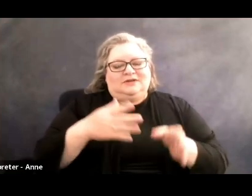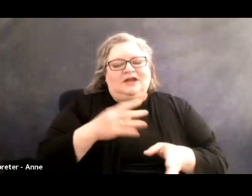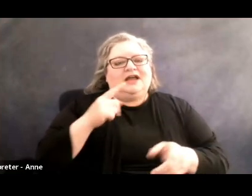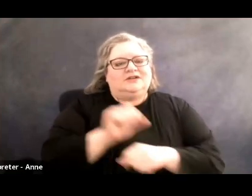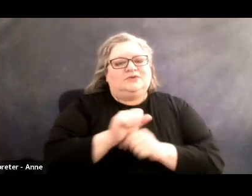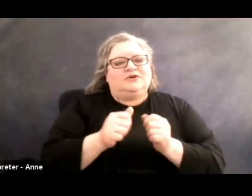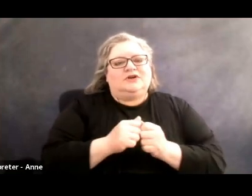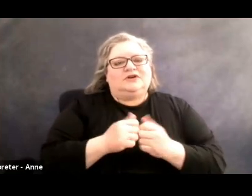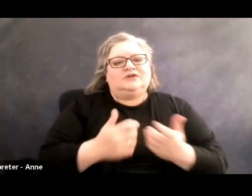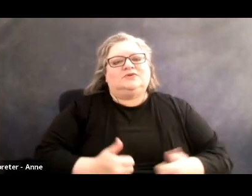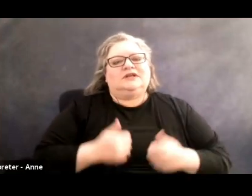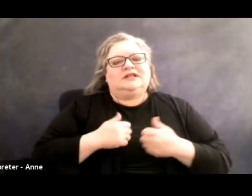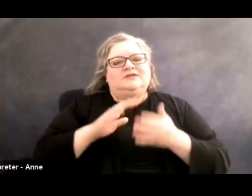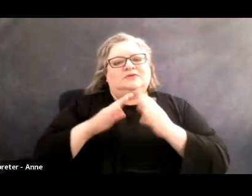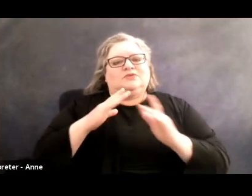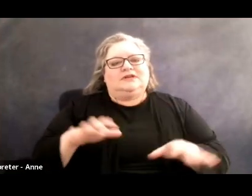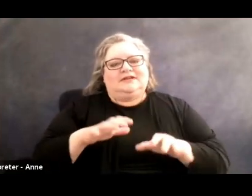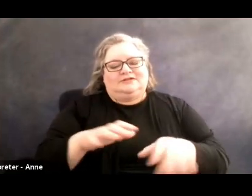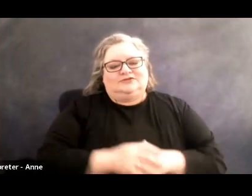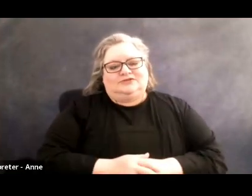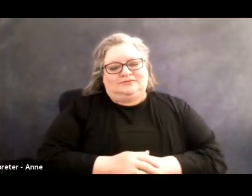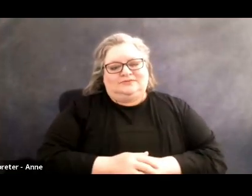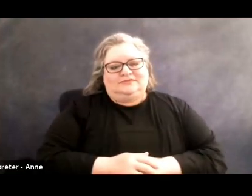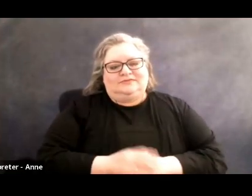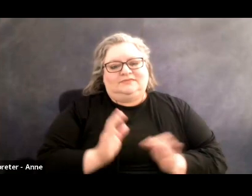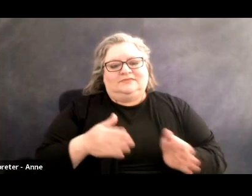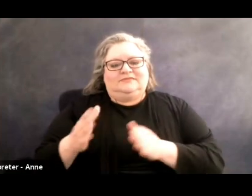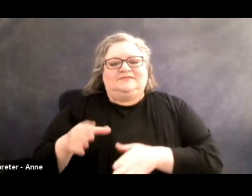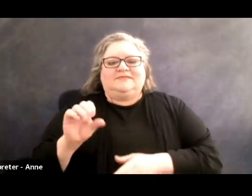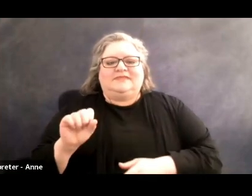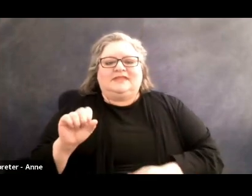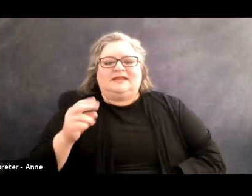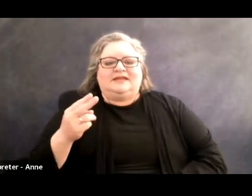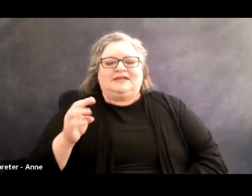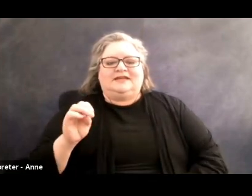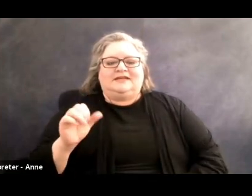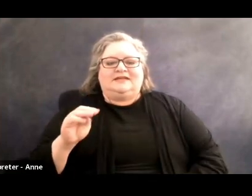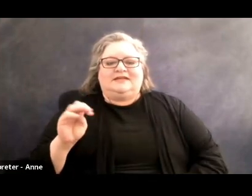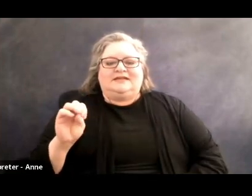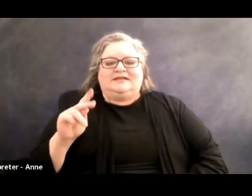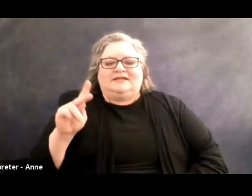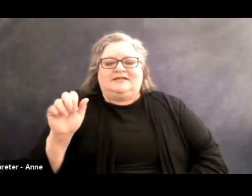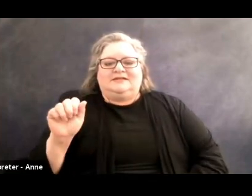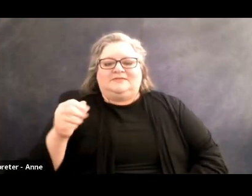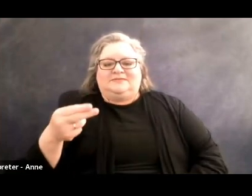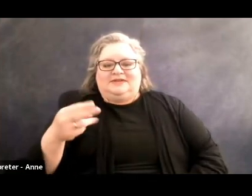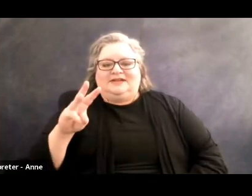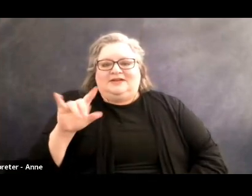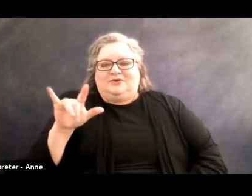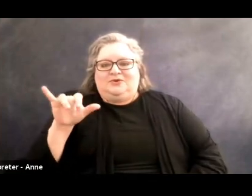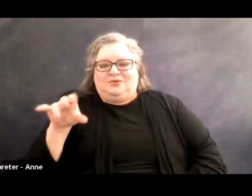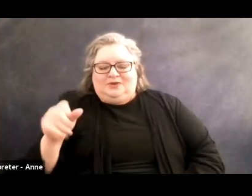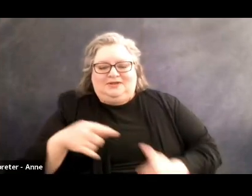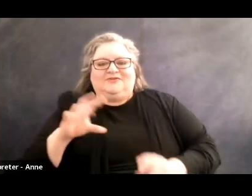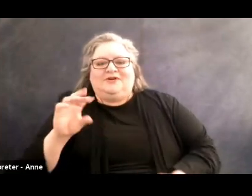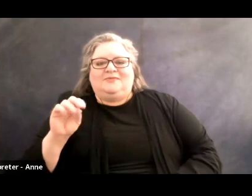works with Lift Community Action. Sheamekah Williams, also from the great state of Oklahoma, is